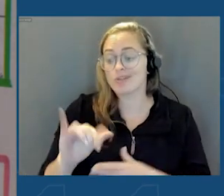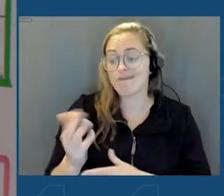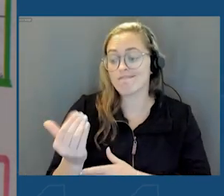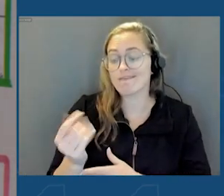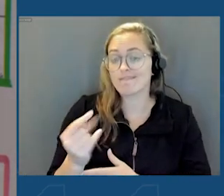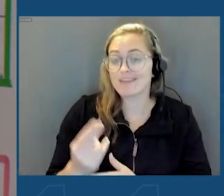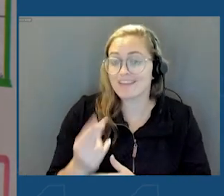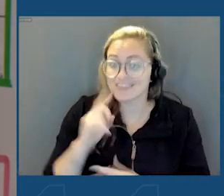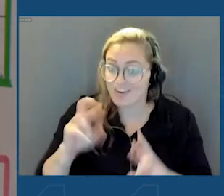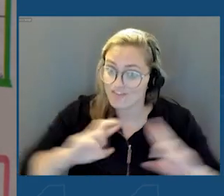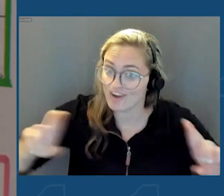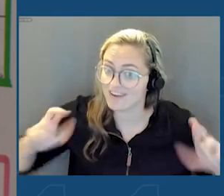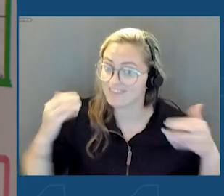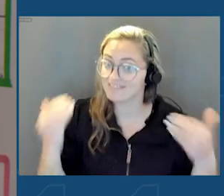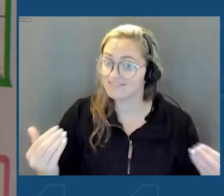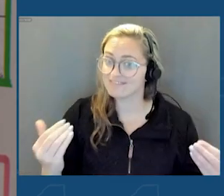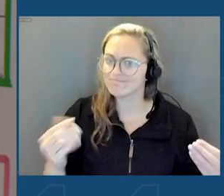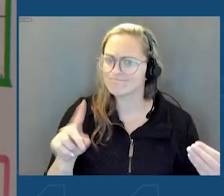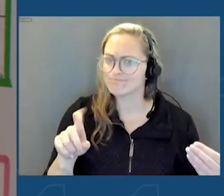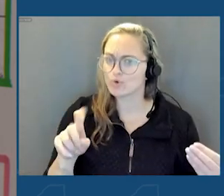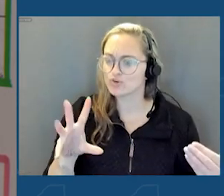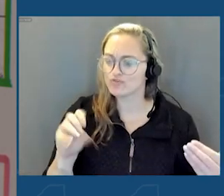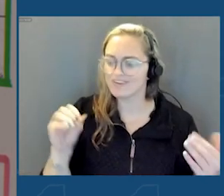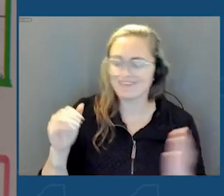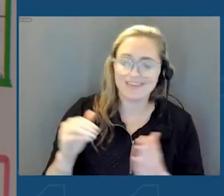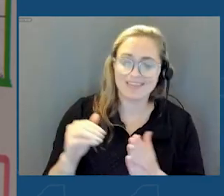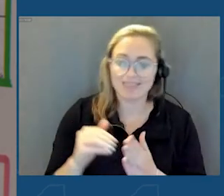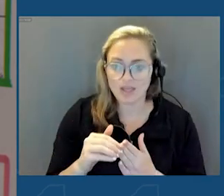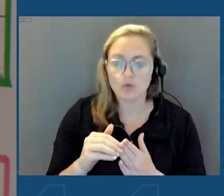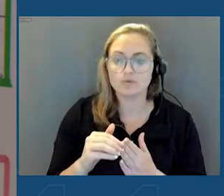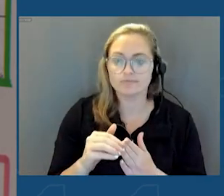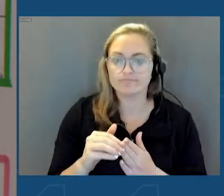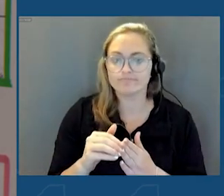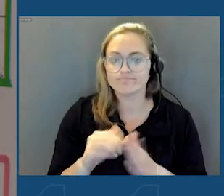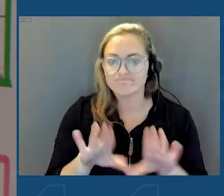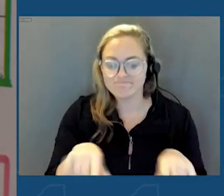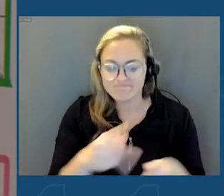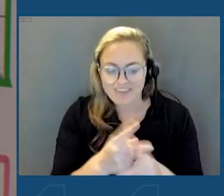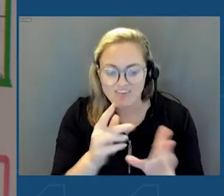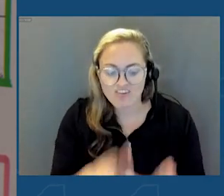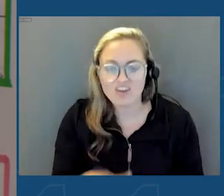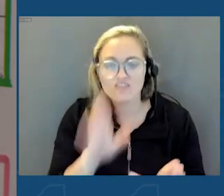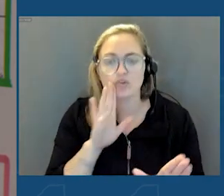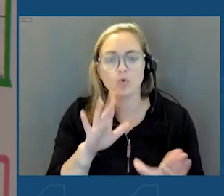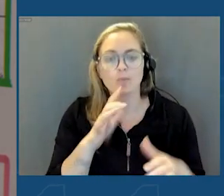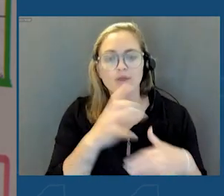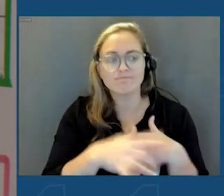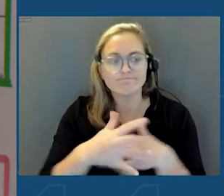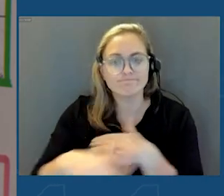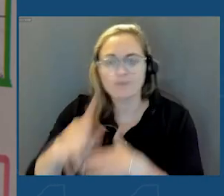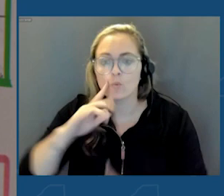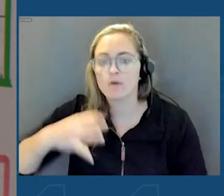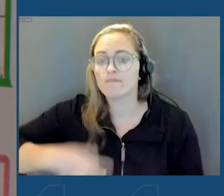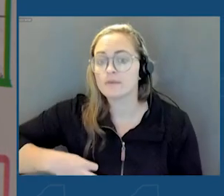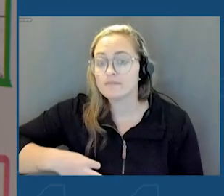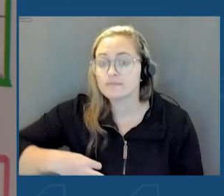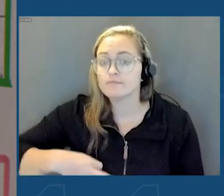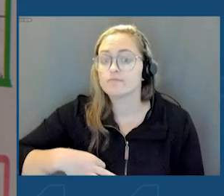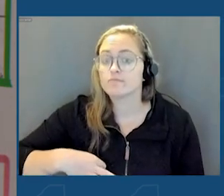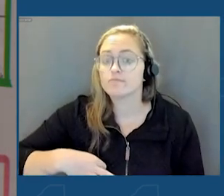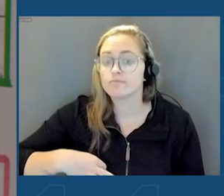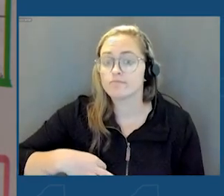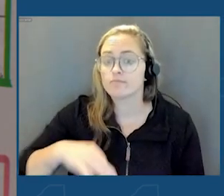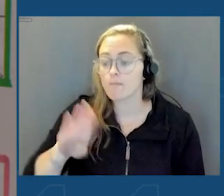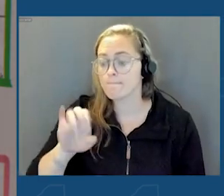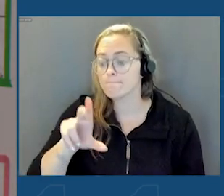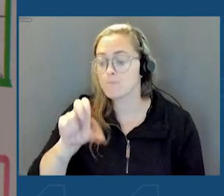We're going to have over 150,000 caregivers across the state. We'll be able to benefit from bonuses. This is a retention bonus, $2,000